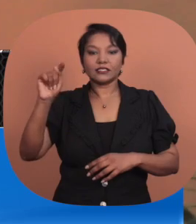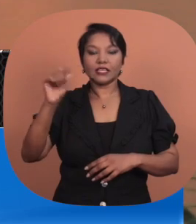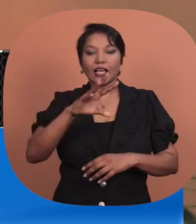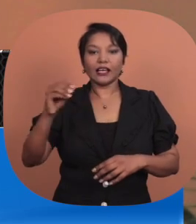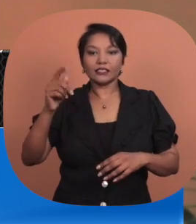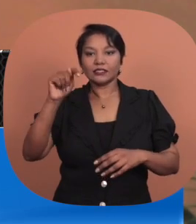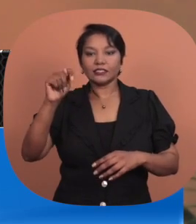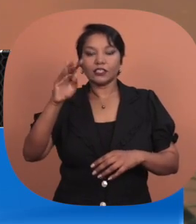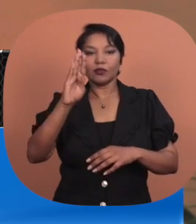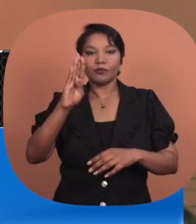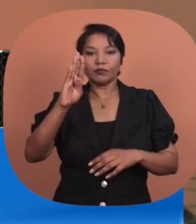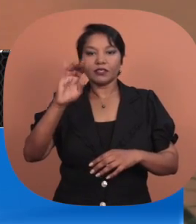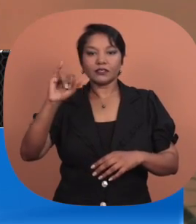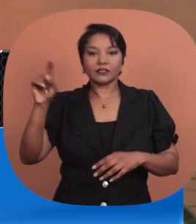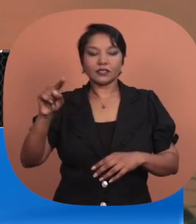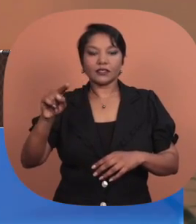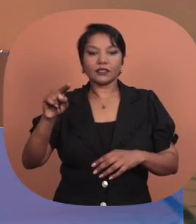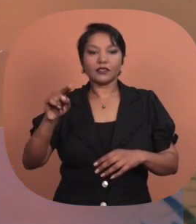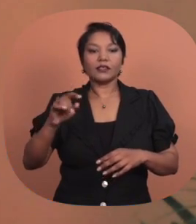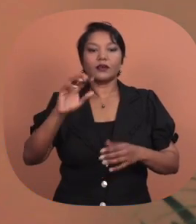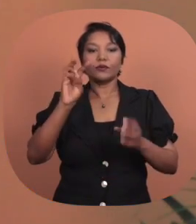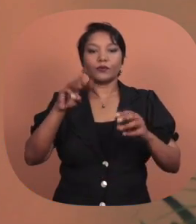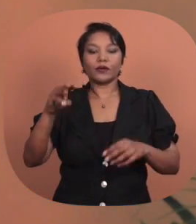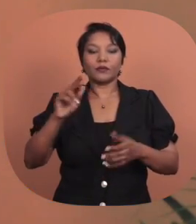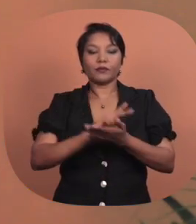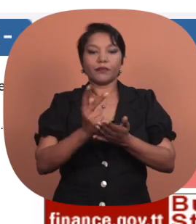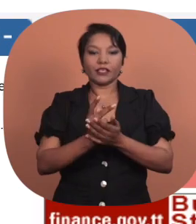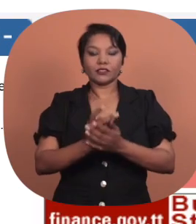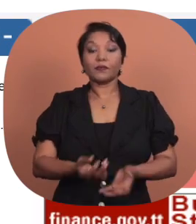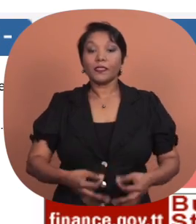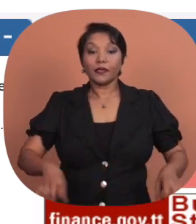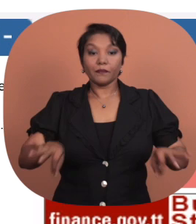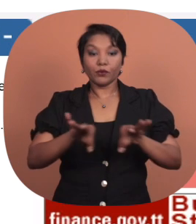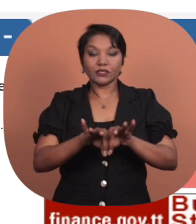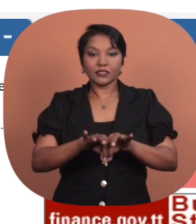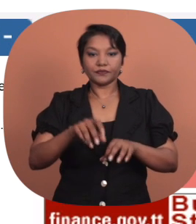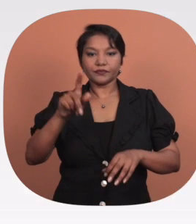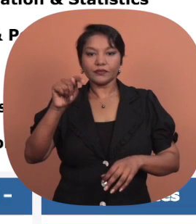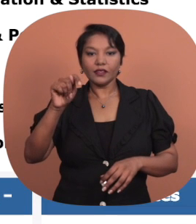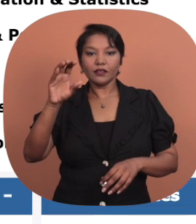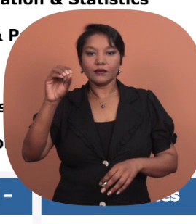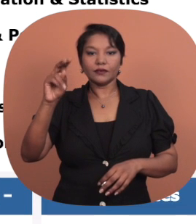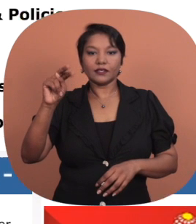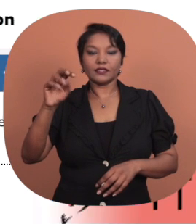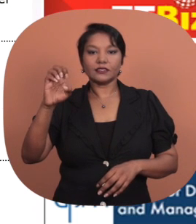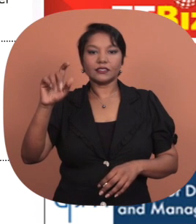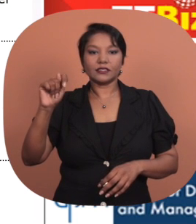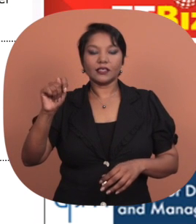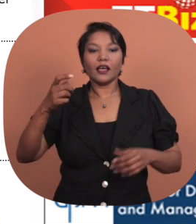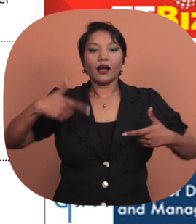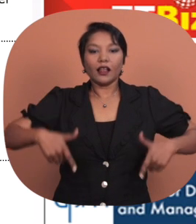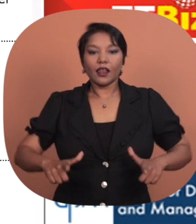importance is the e-services as it relates to TT Connect portal. This portal provides e-tax